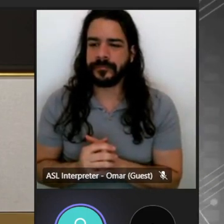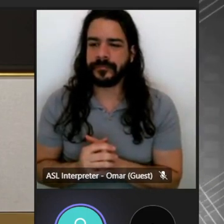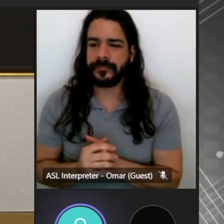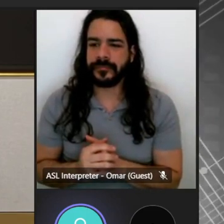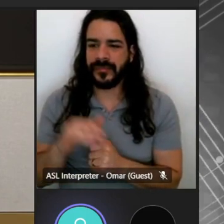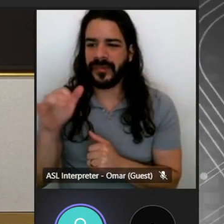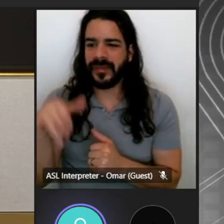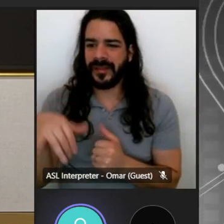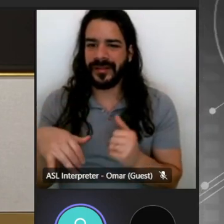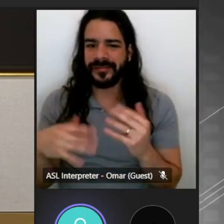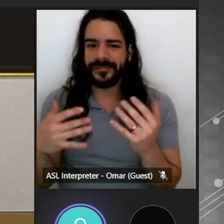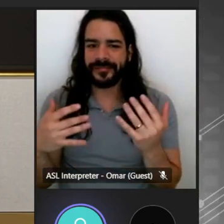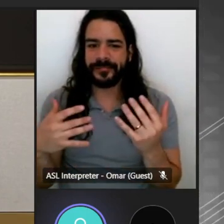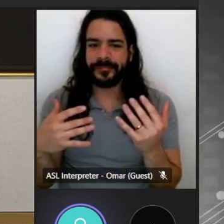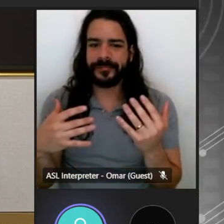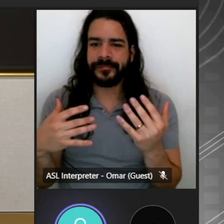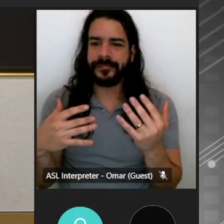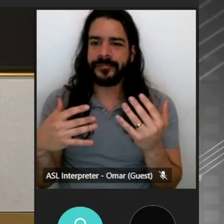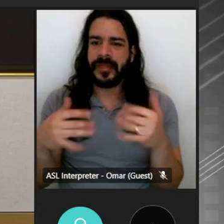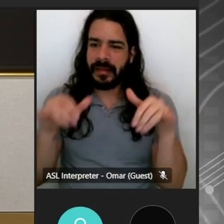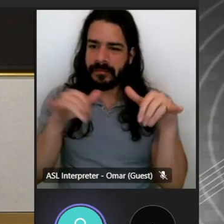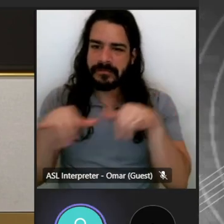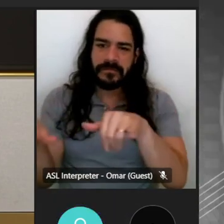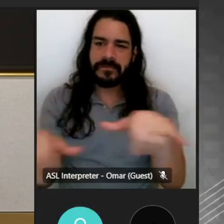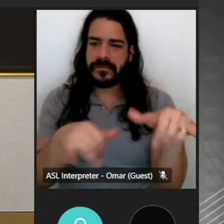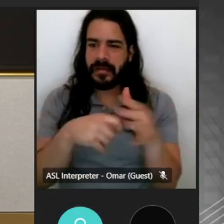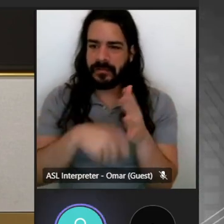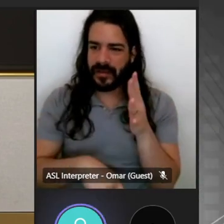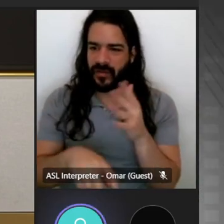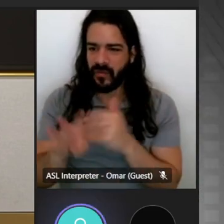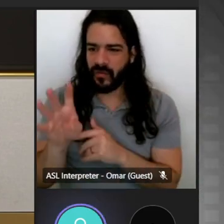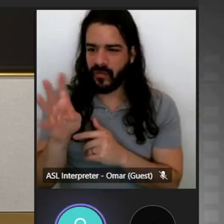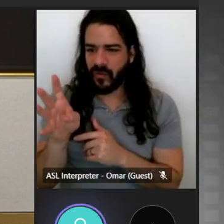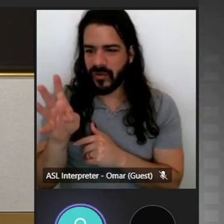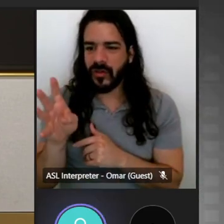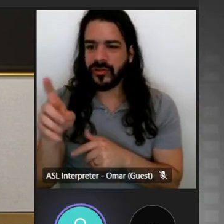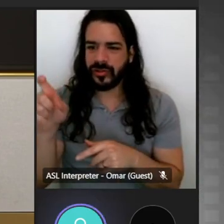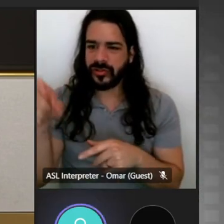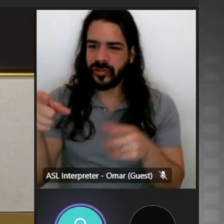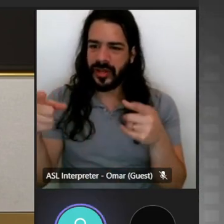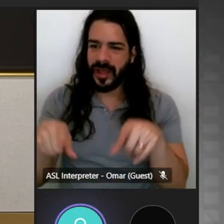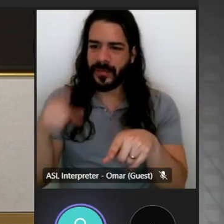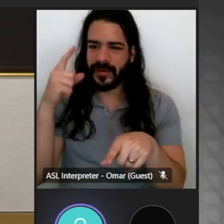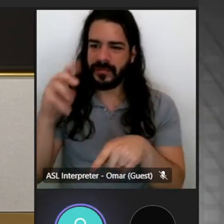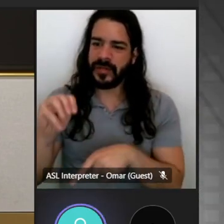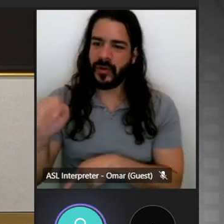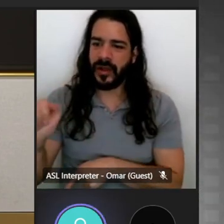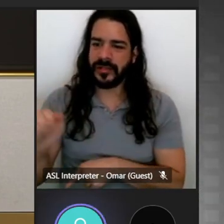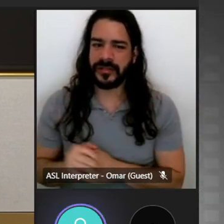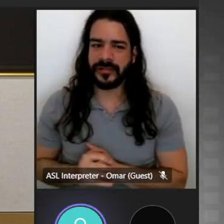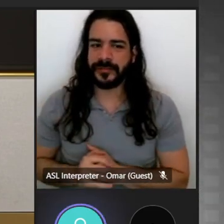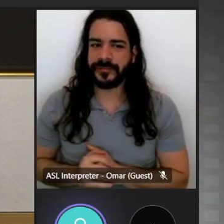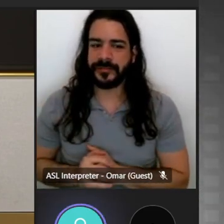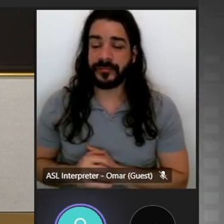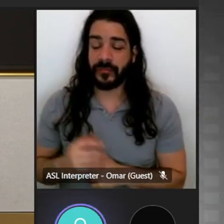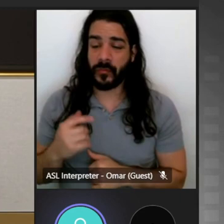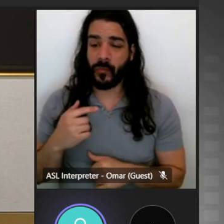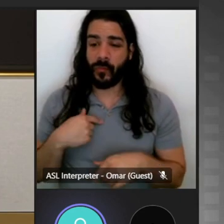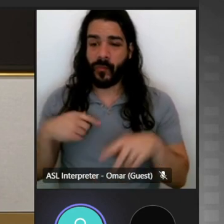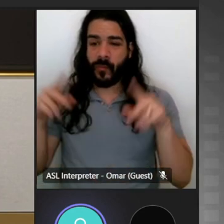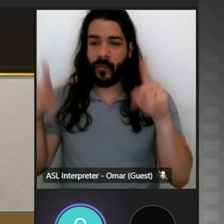a permanent fare of $4 is certainly a thing that should be able to happen for Metro